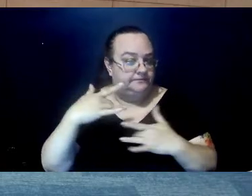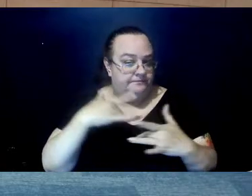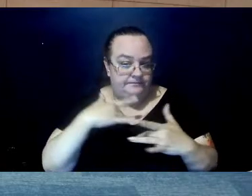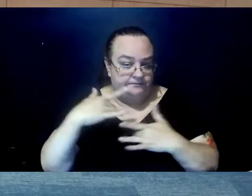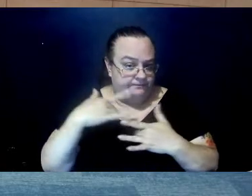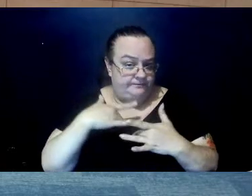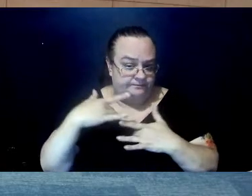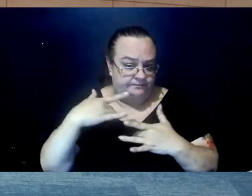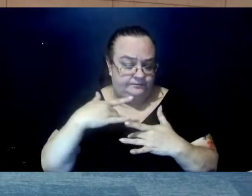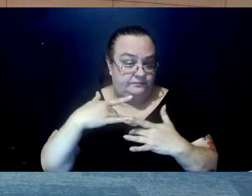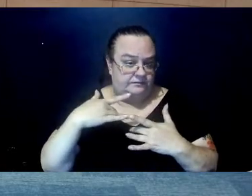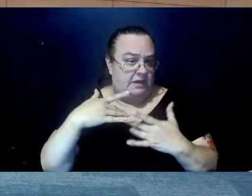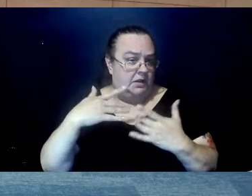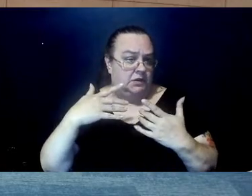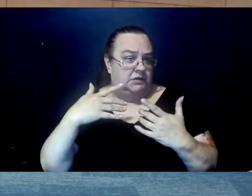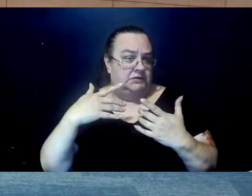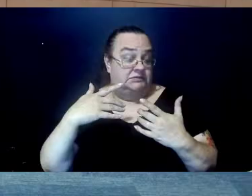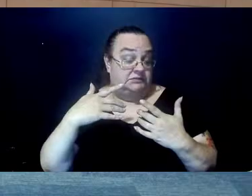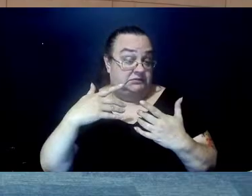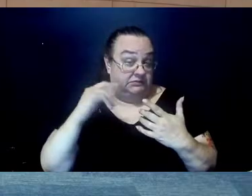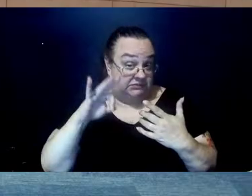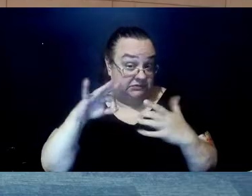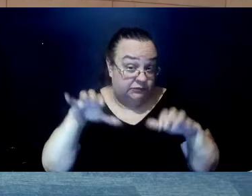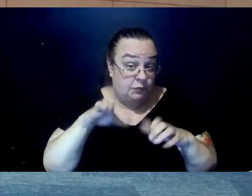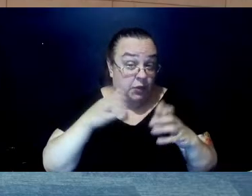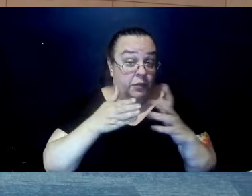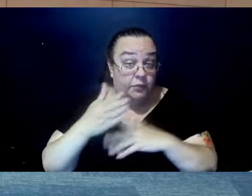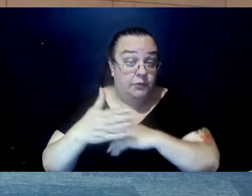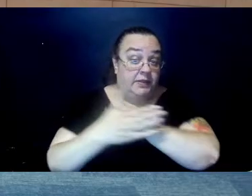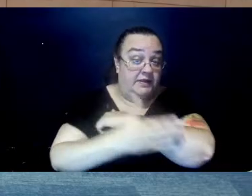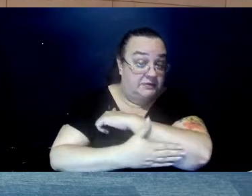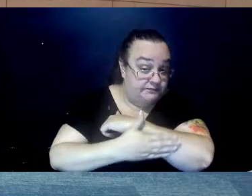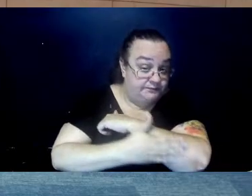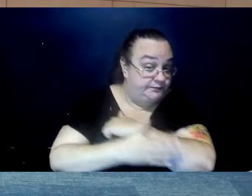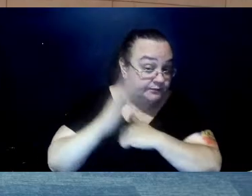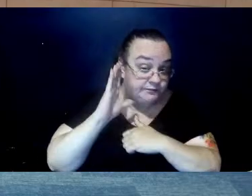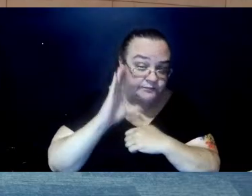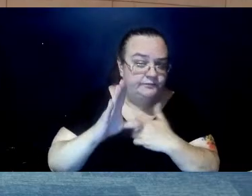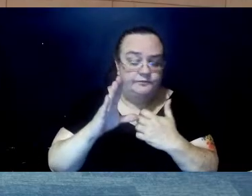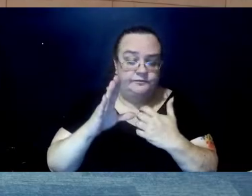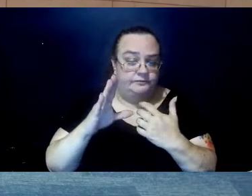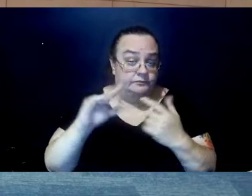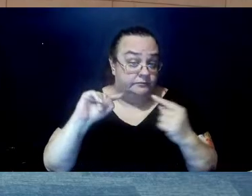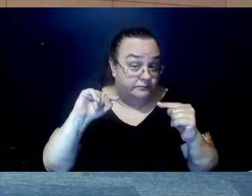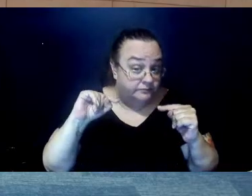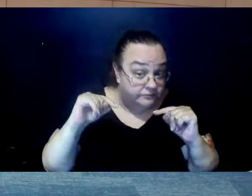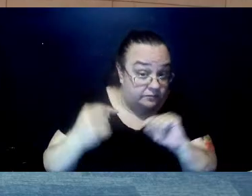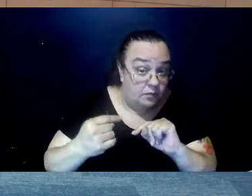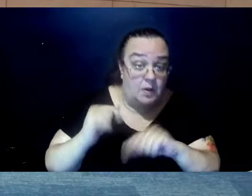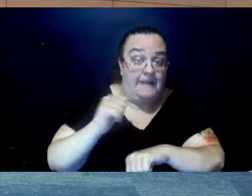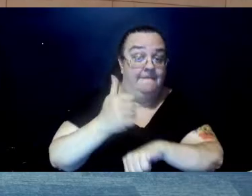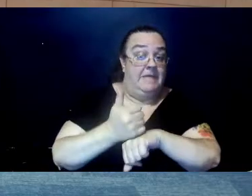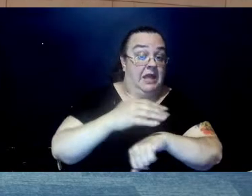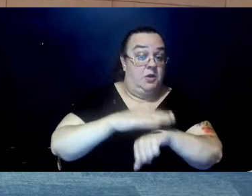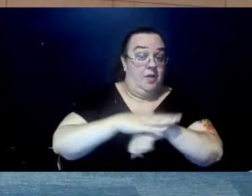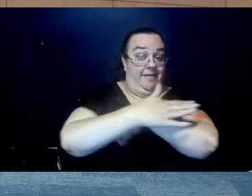doing it through the county is going to be in any way jeopardized based on the county council's